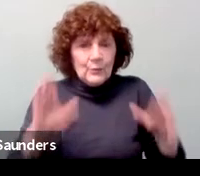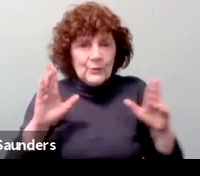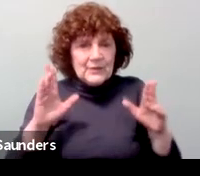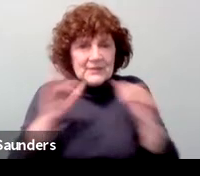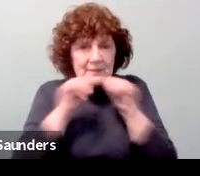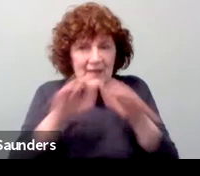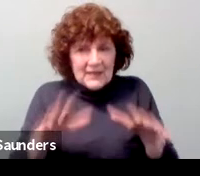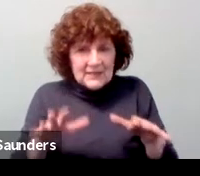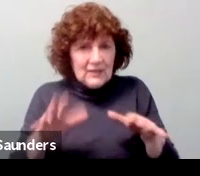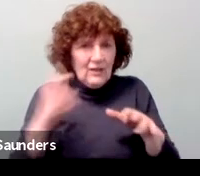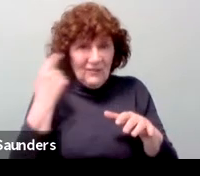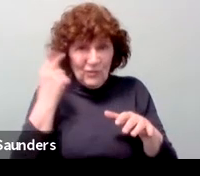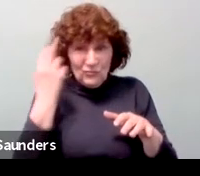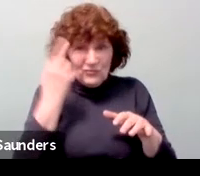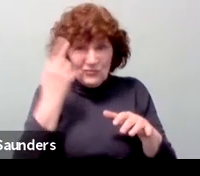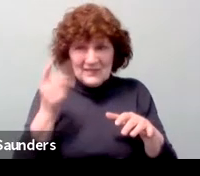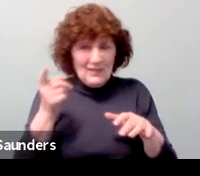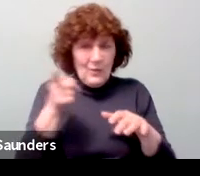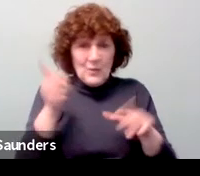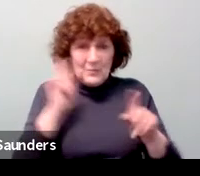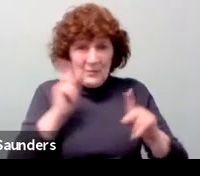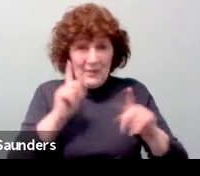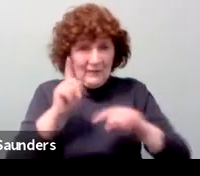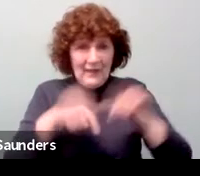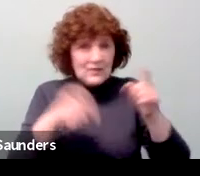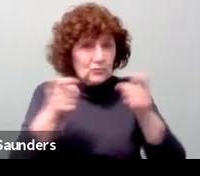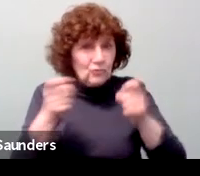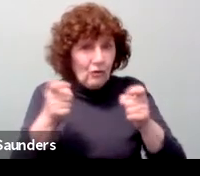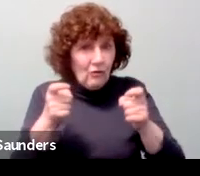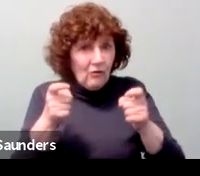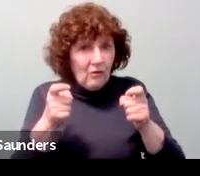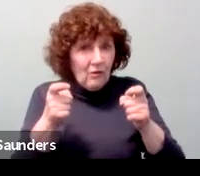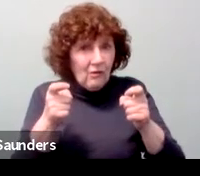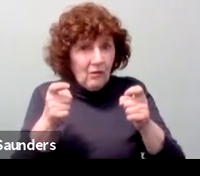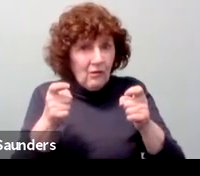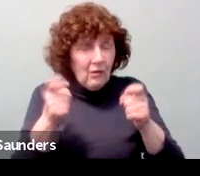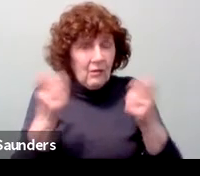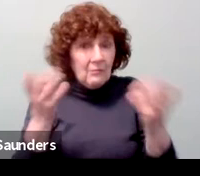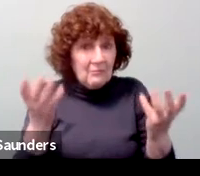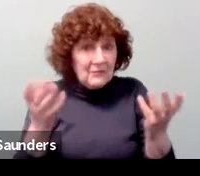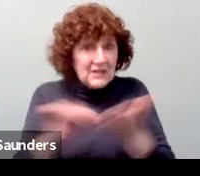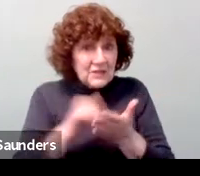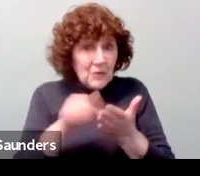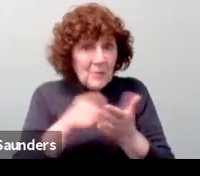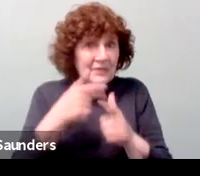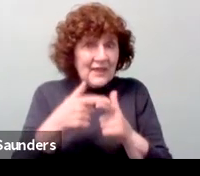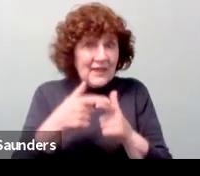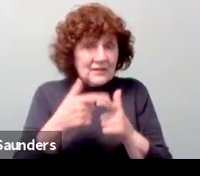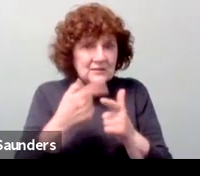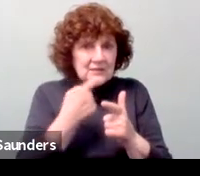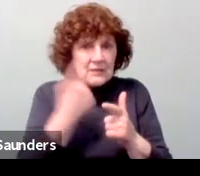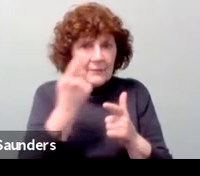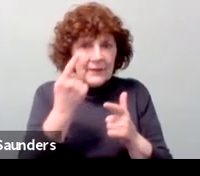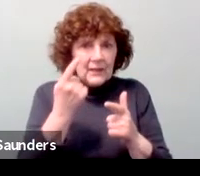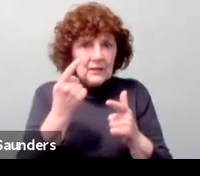that are entirely beyond their control, the Talmud makes an extraordinary observation. It